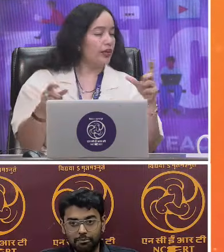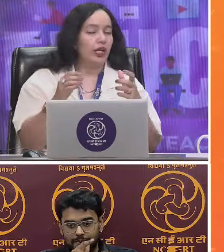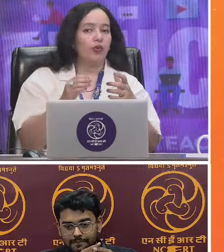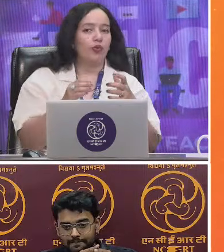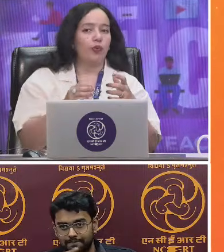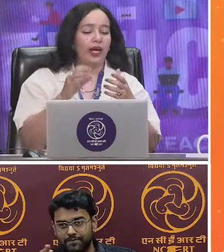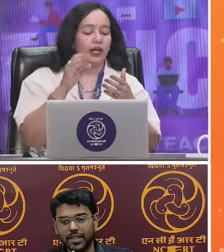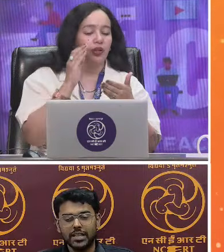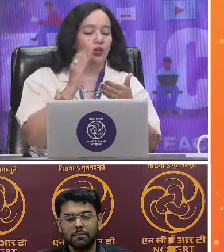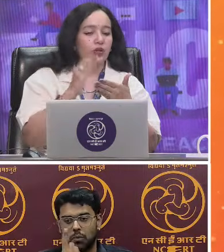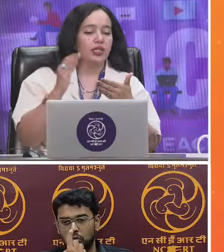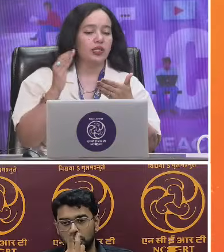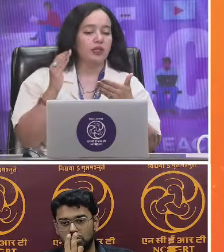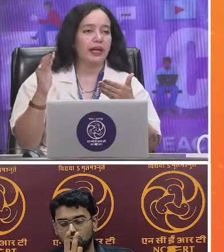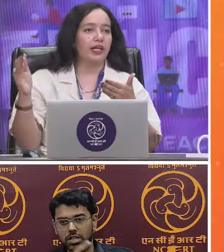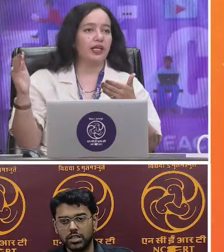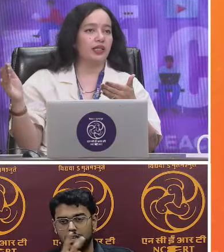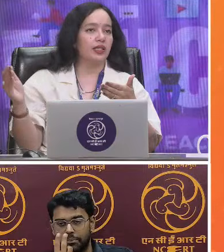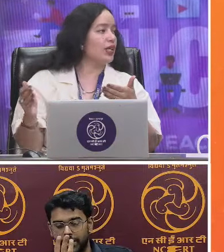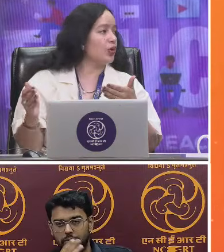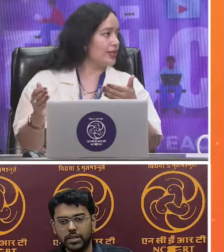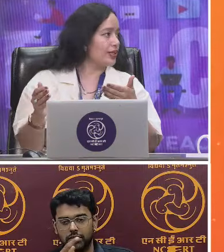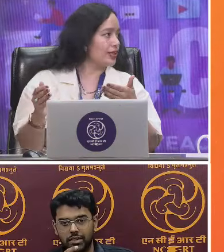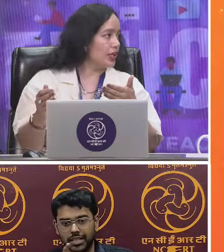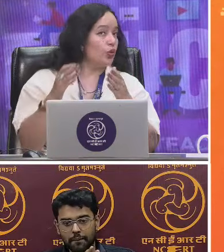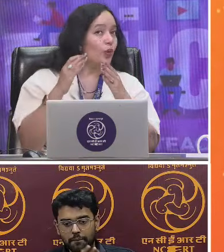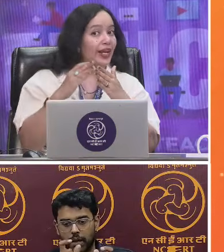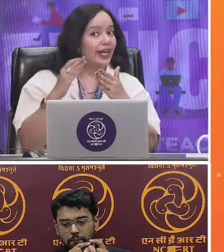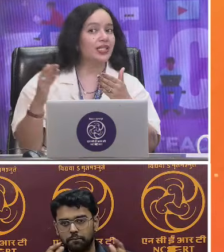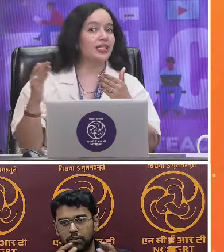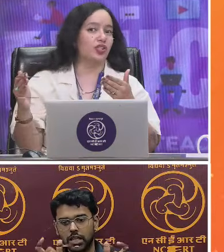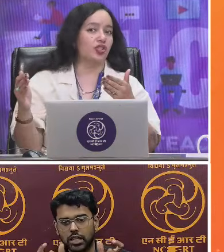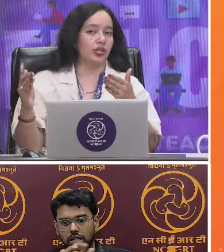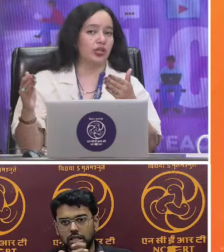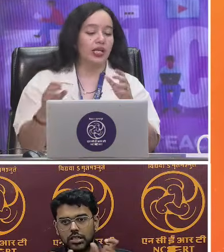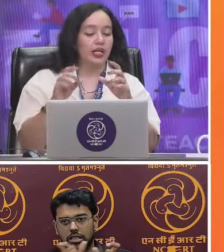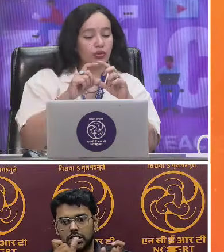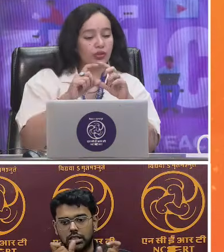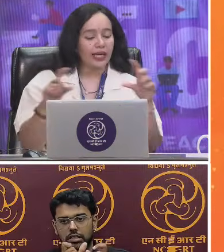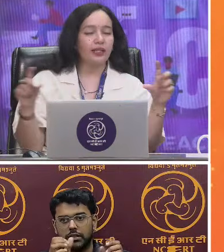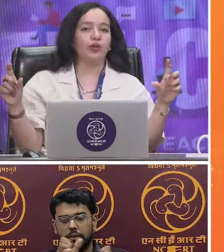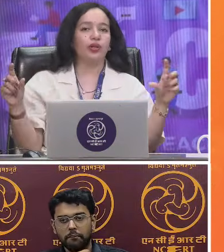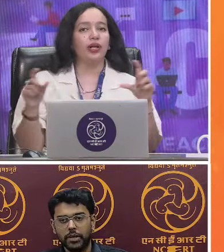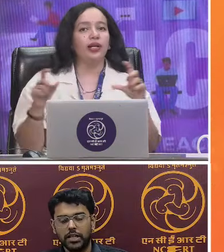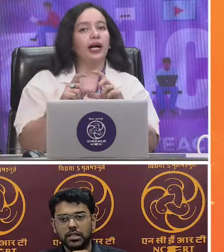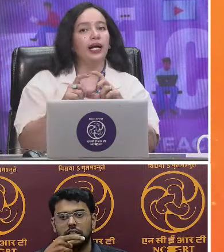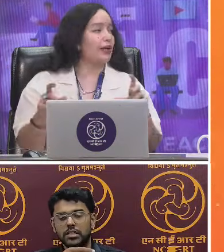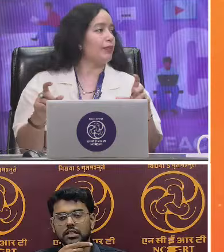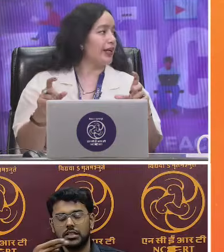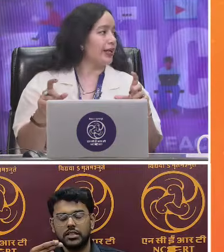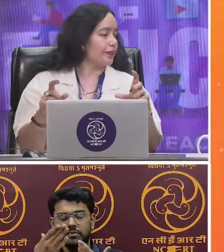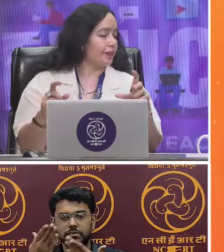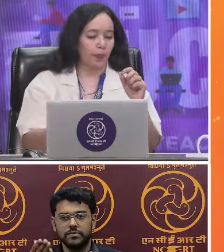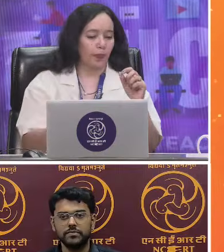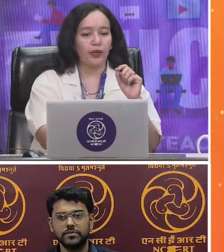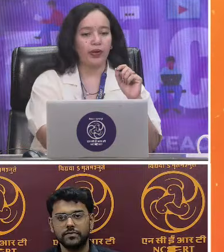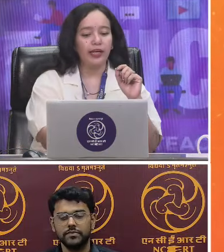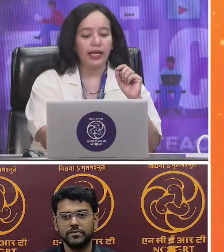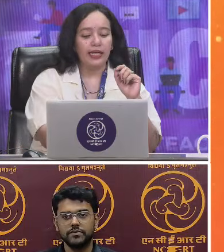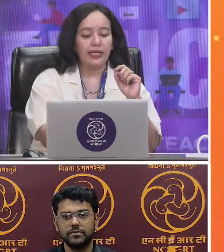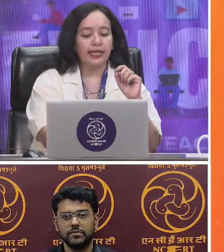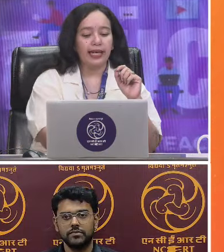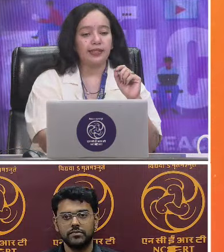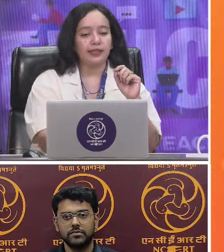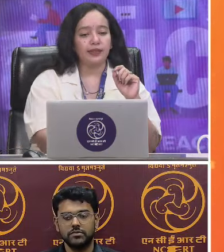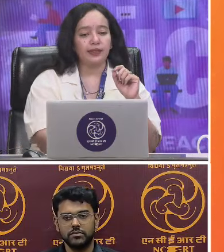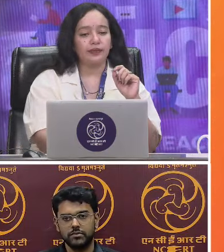Okay, where you just make the sequence. You arrange that shots. So that's we called a timeline. Okay. Okay.